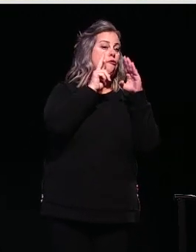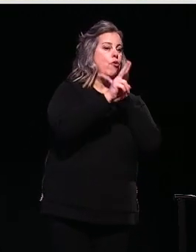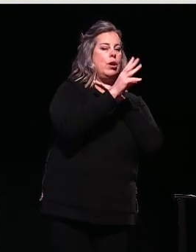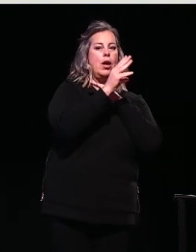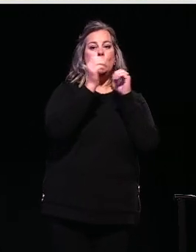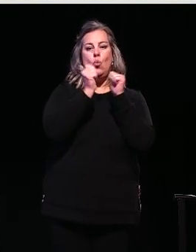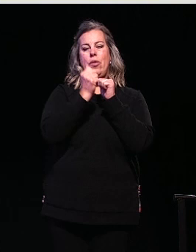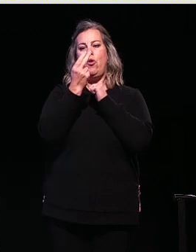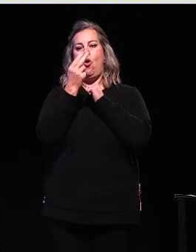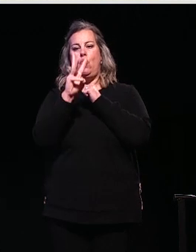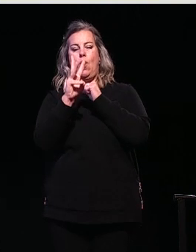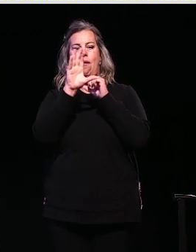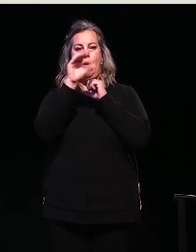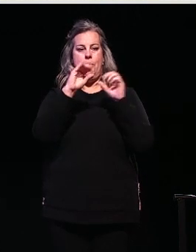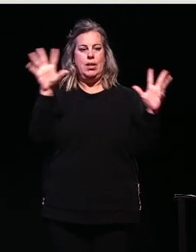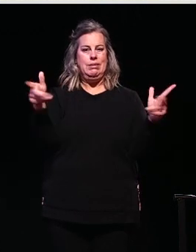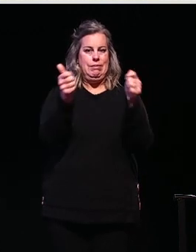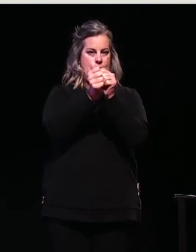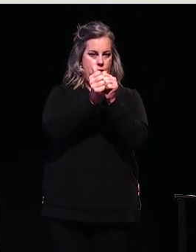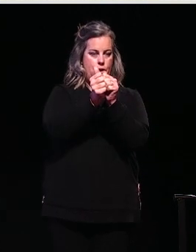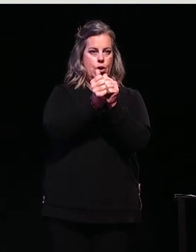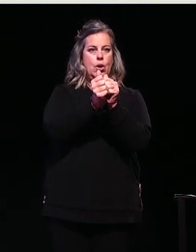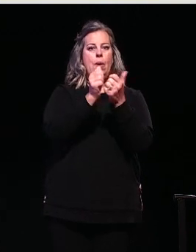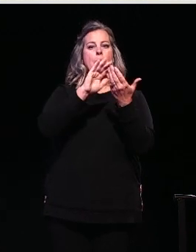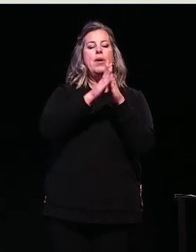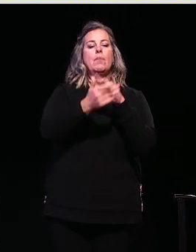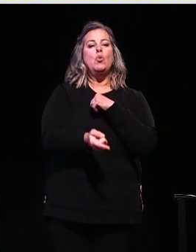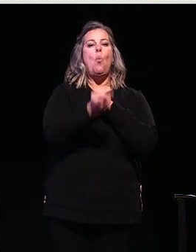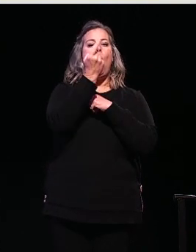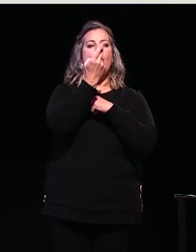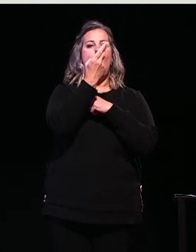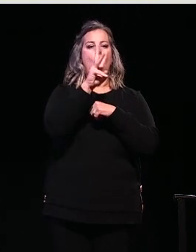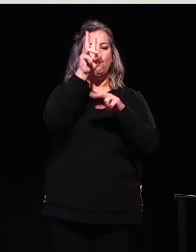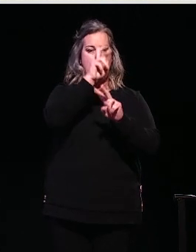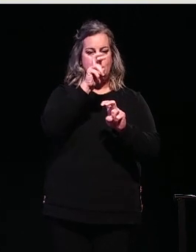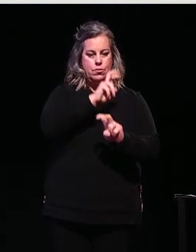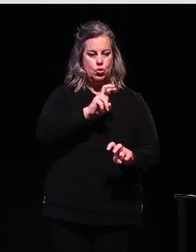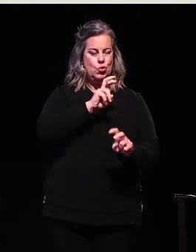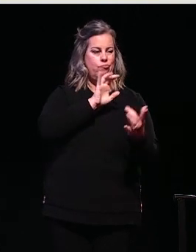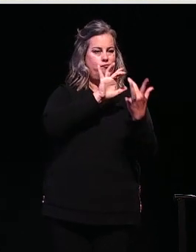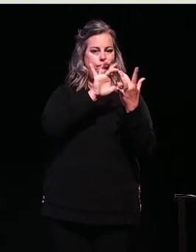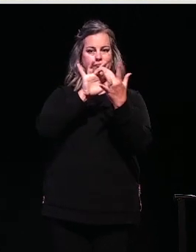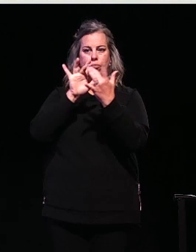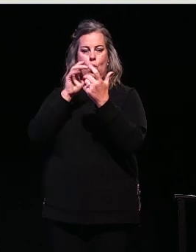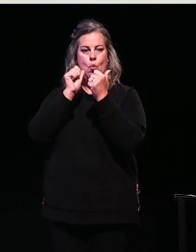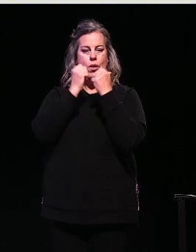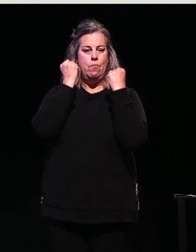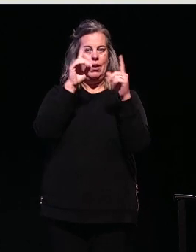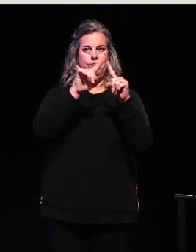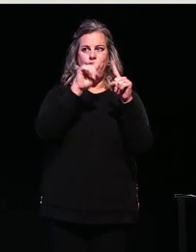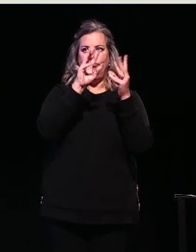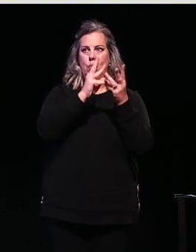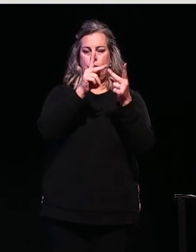hardware. This allows us to be, one, hardware agnostic, reach all 22 million of those sensors, and be a scalable SaaS